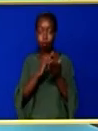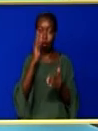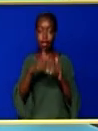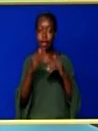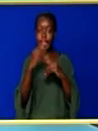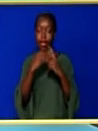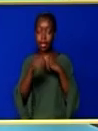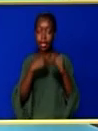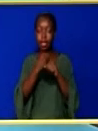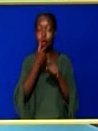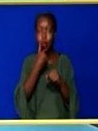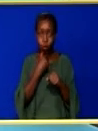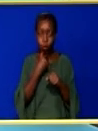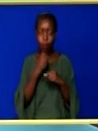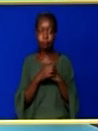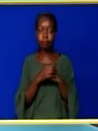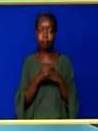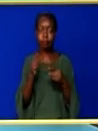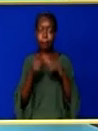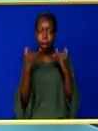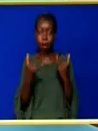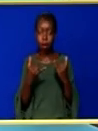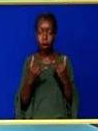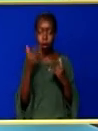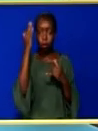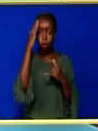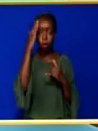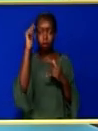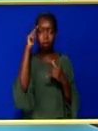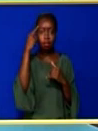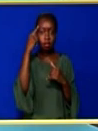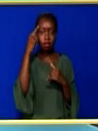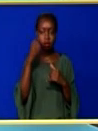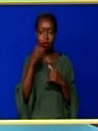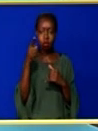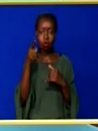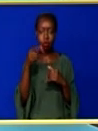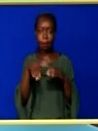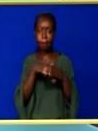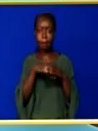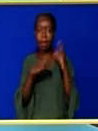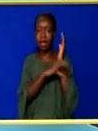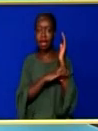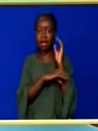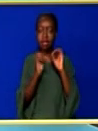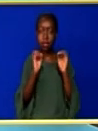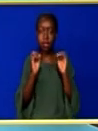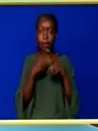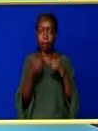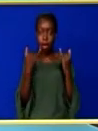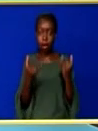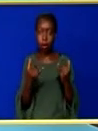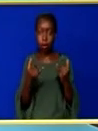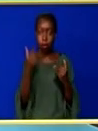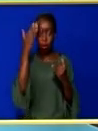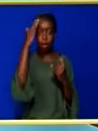age, it will be revoked. But now, we realize that, no, we thought that you don't belong to any country. But now at this stage, we realize that you belong